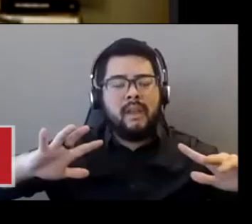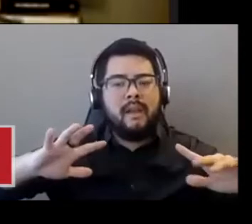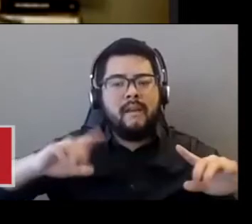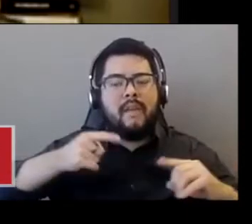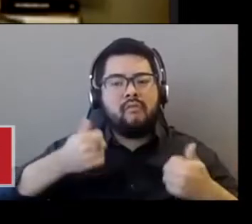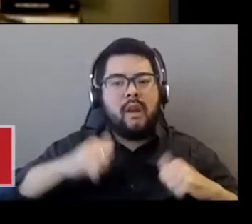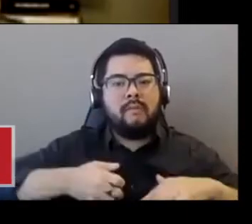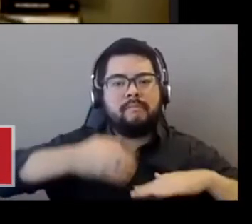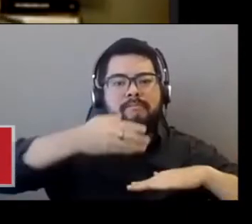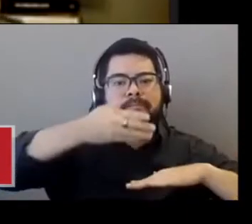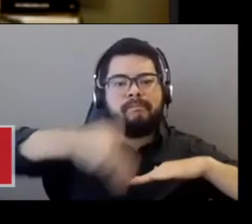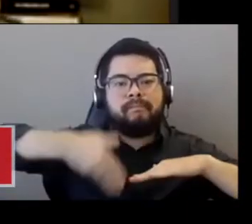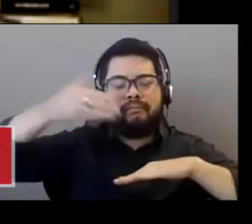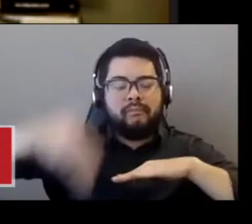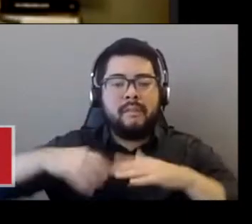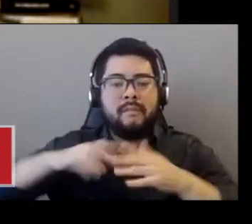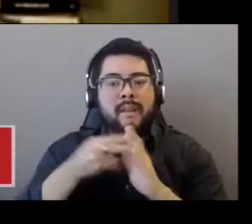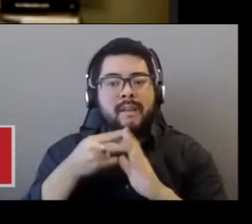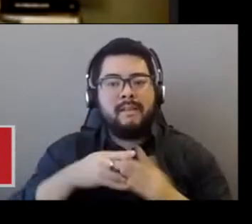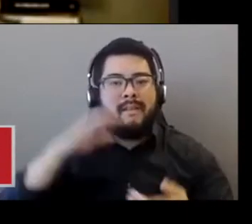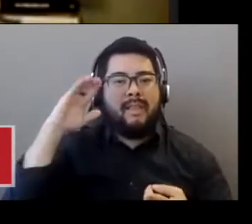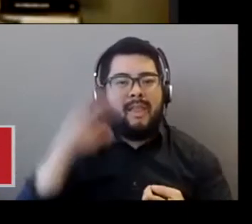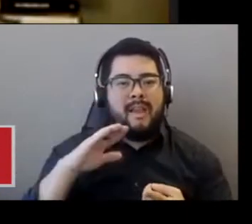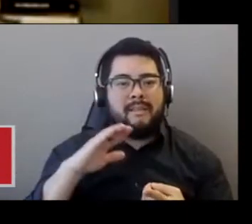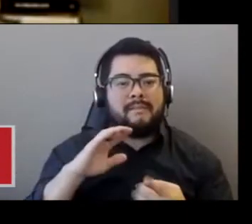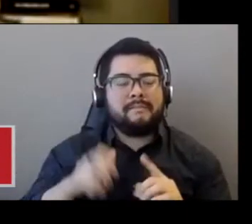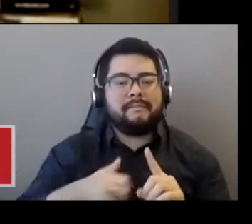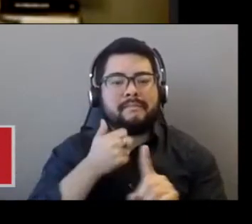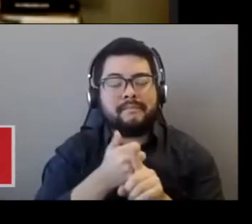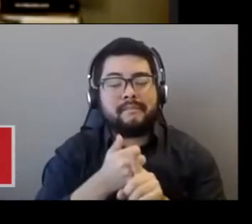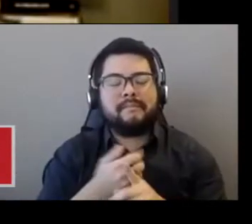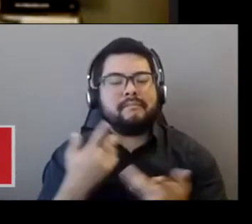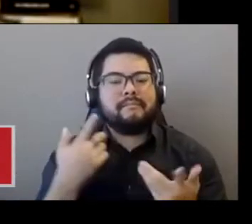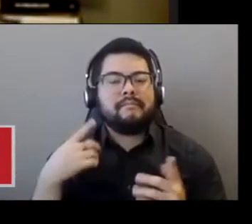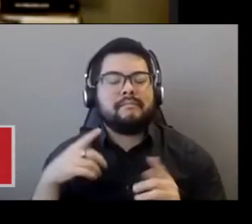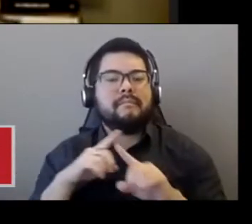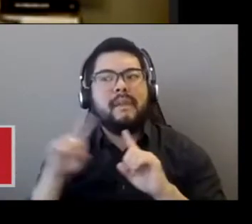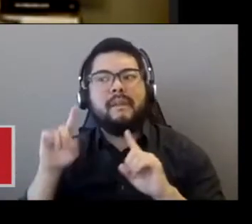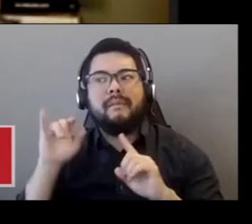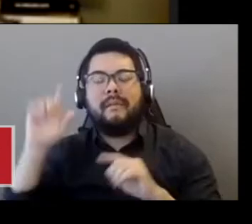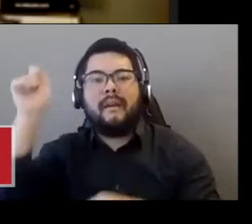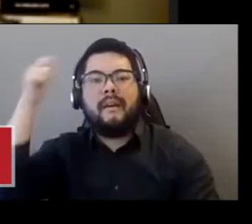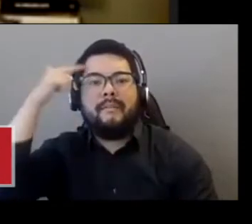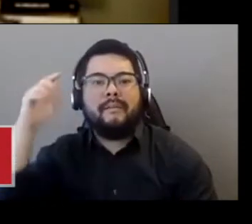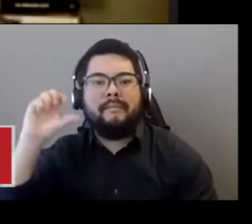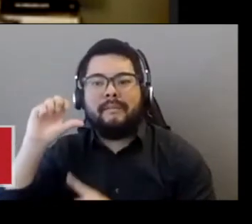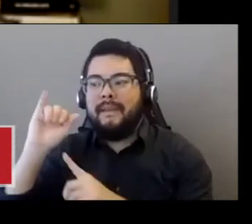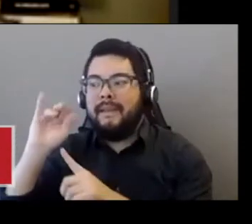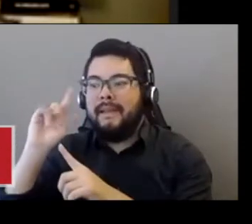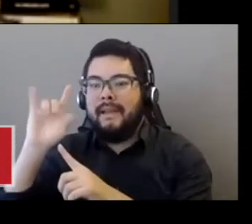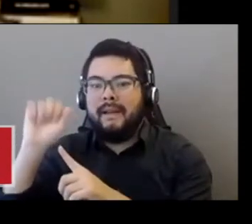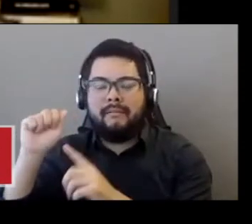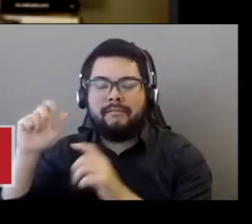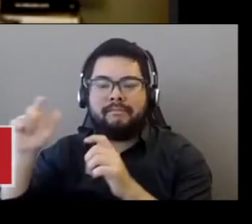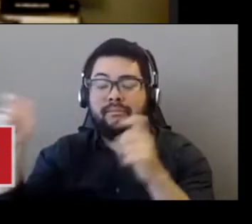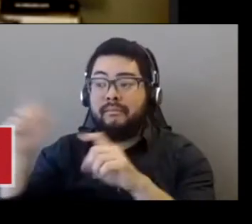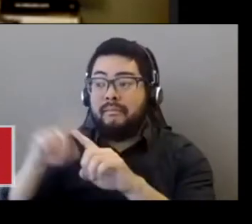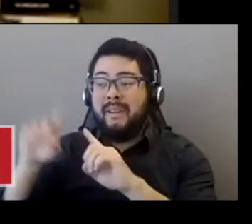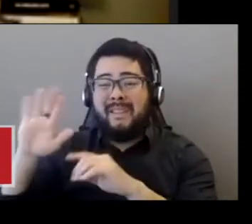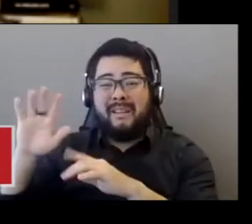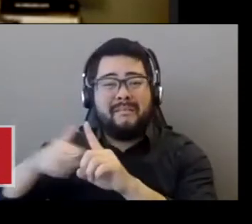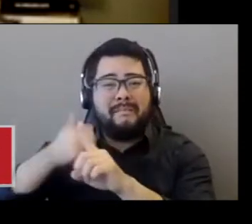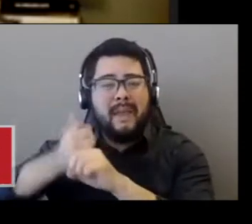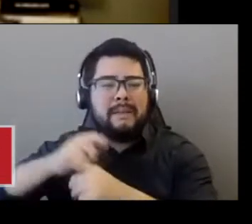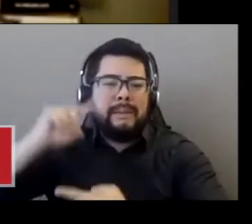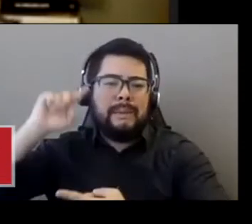India where there's a monstrous government which is doing nothing. So the first thing we thought about was these places seem to